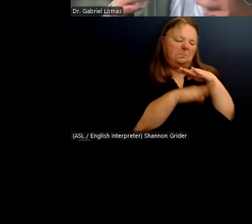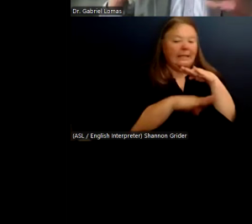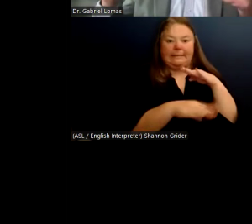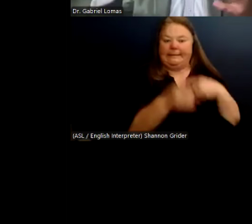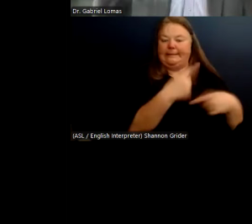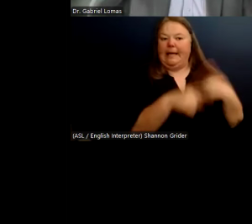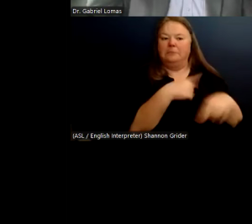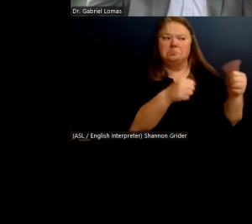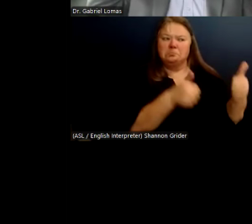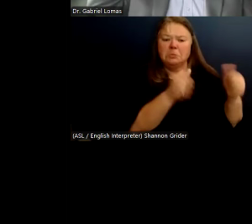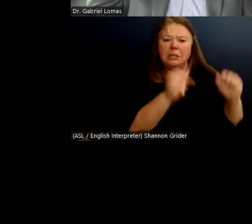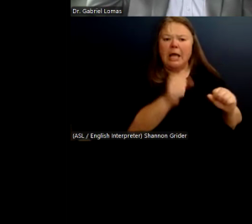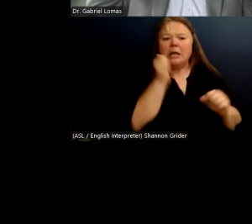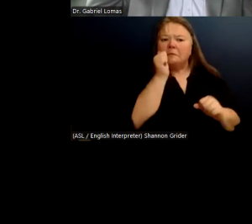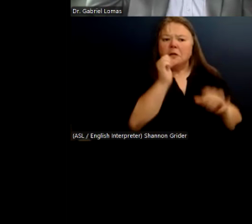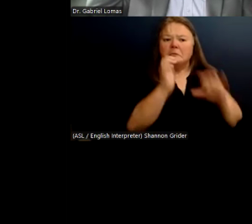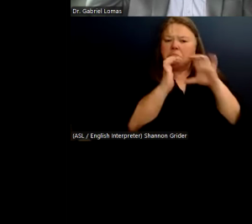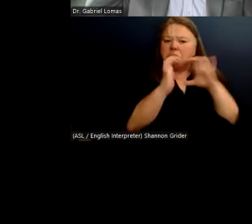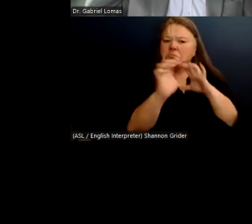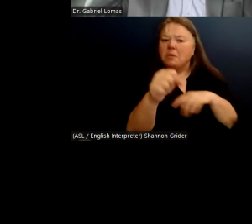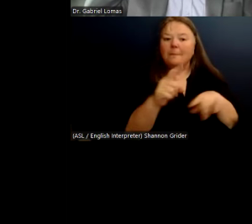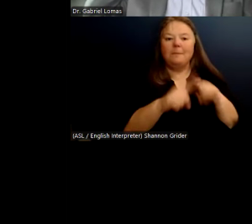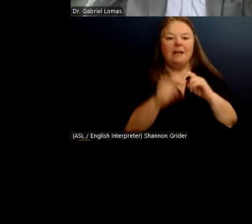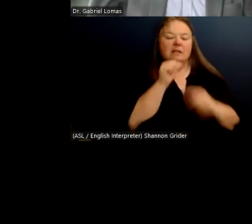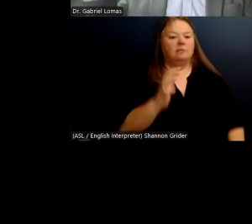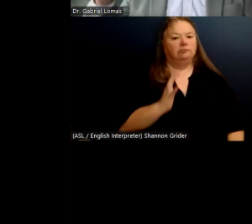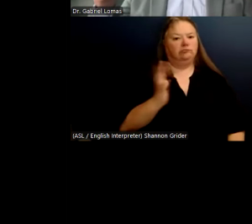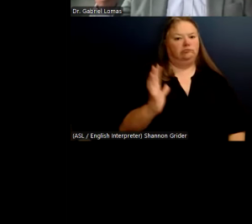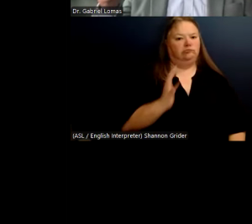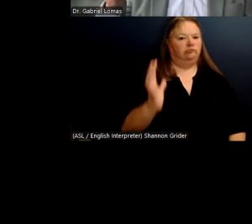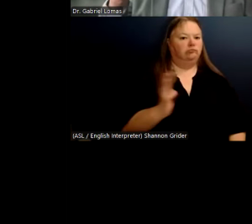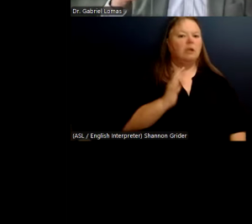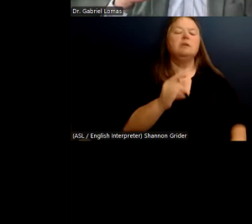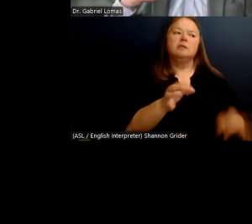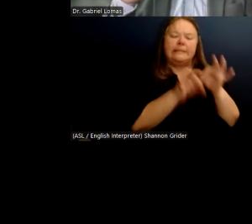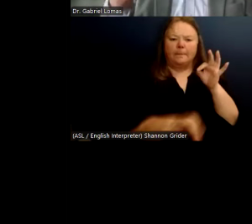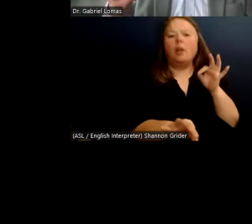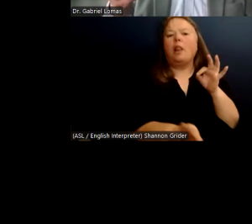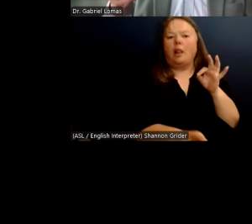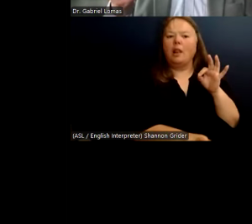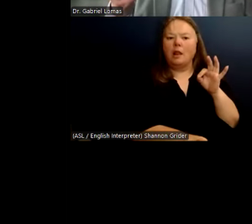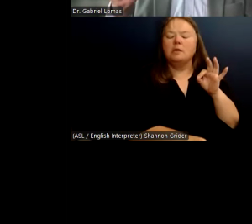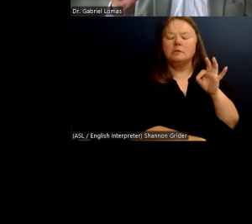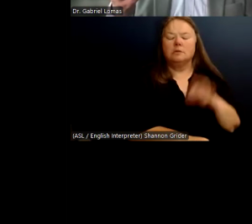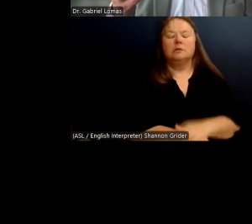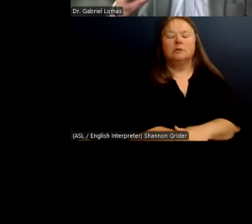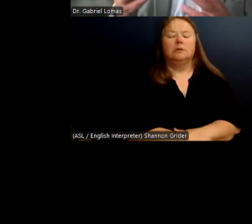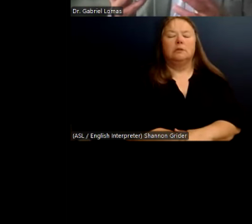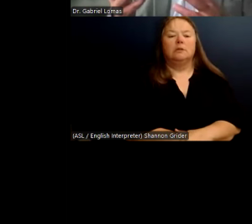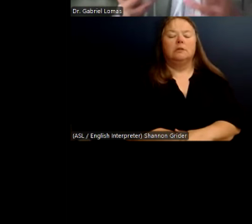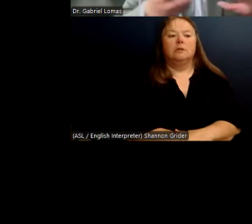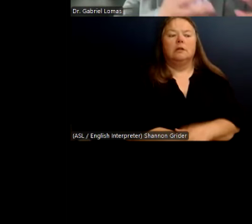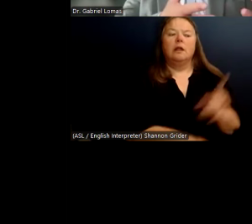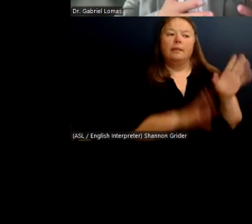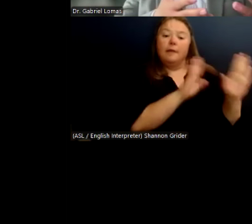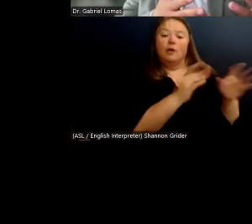they're really not that sophisticated. It's pretty simplistic. And so the comprehension